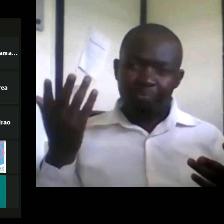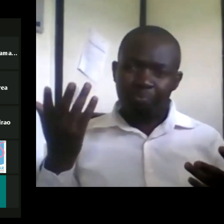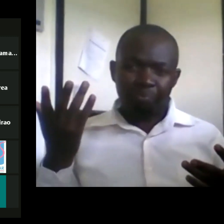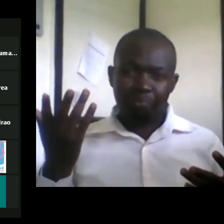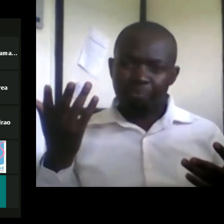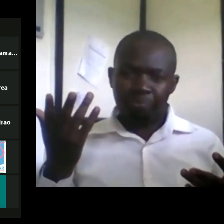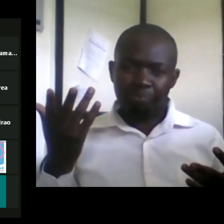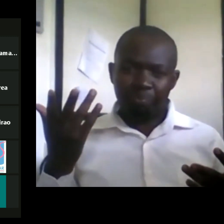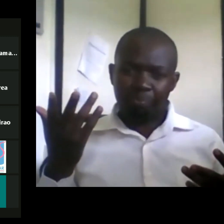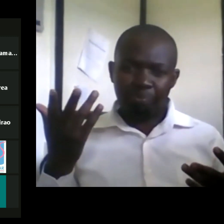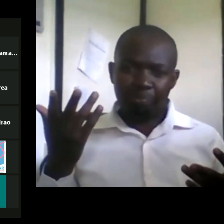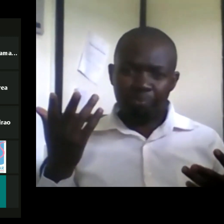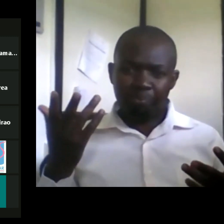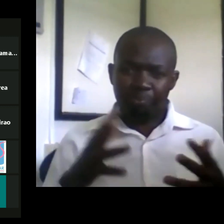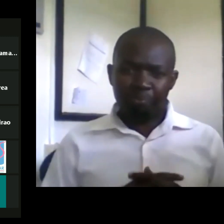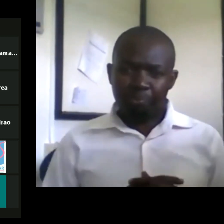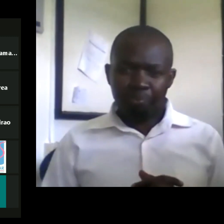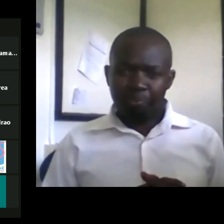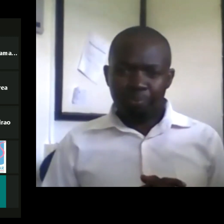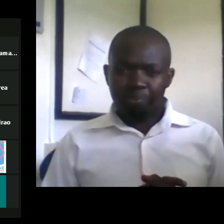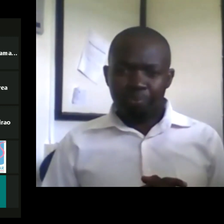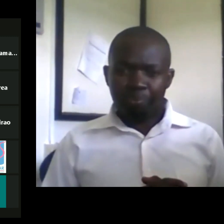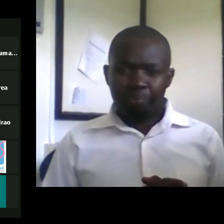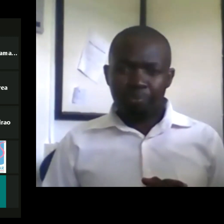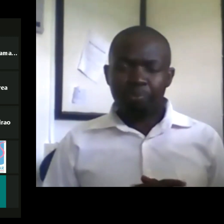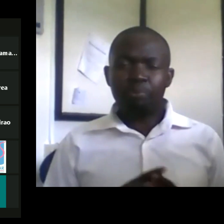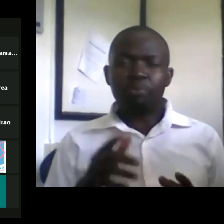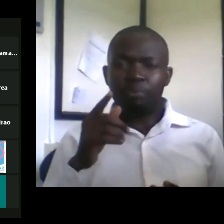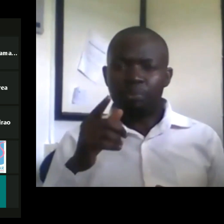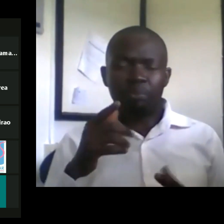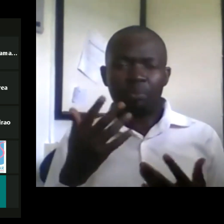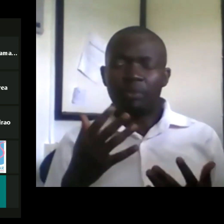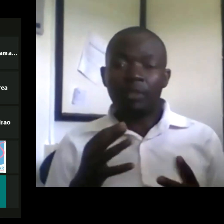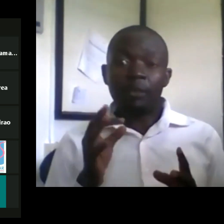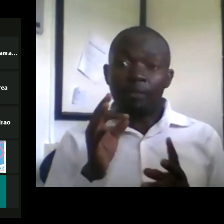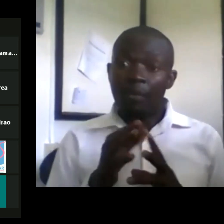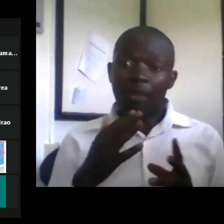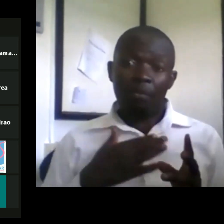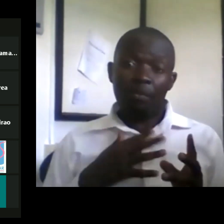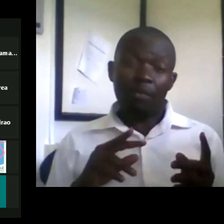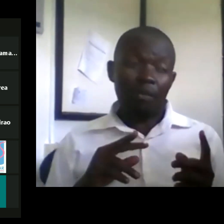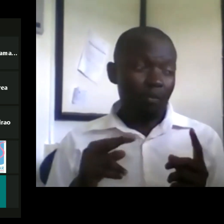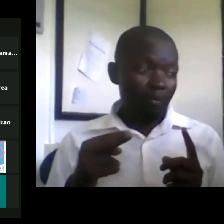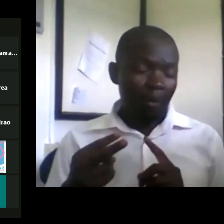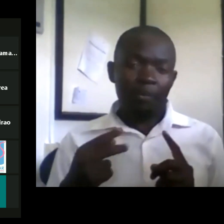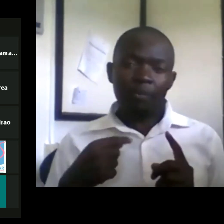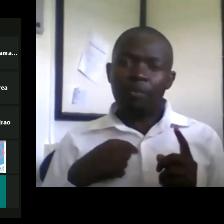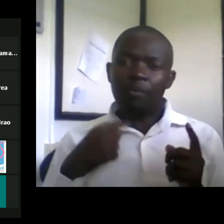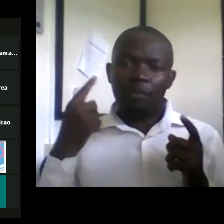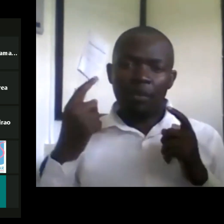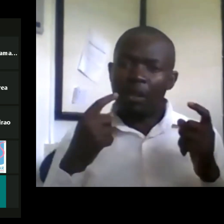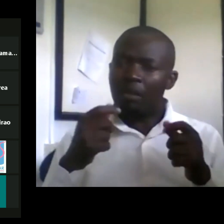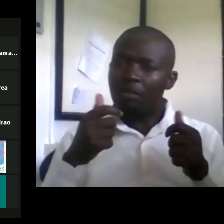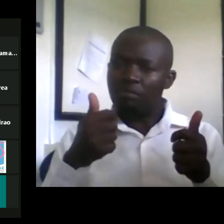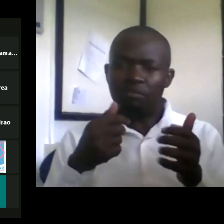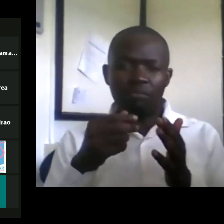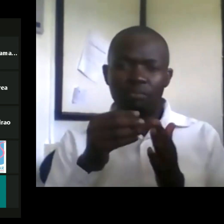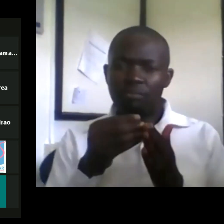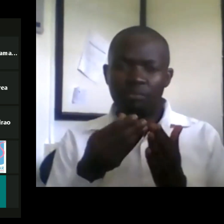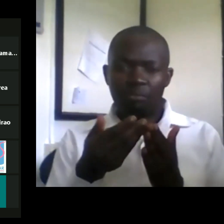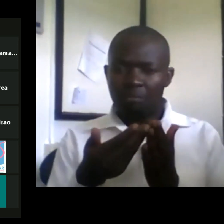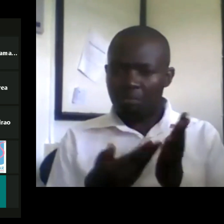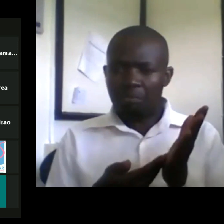forth. It's straight to the point. So we all agree to this. From my point of view, I think they are well crafted points, and we should all agree